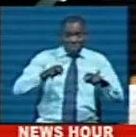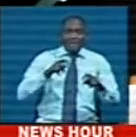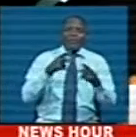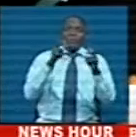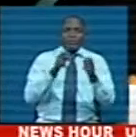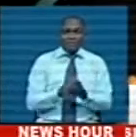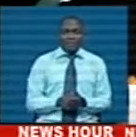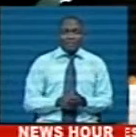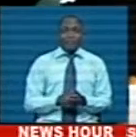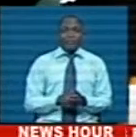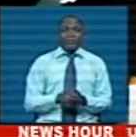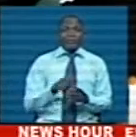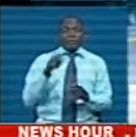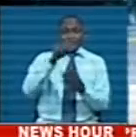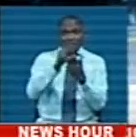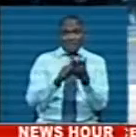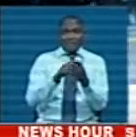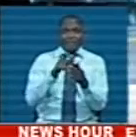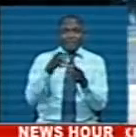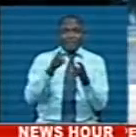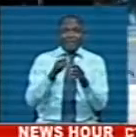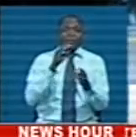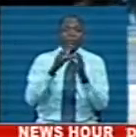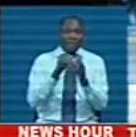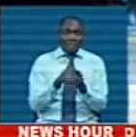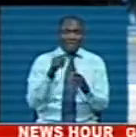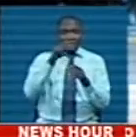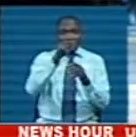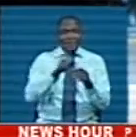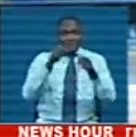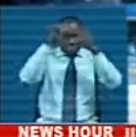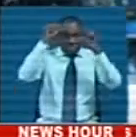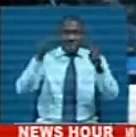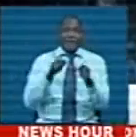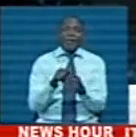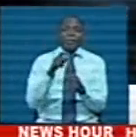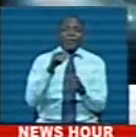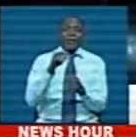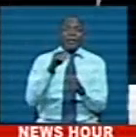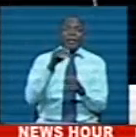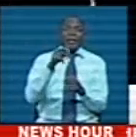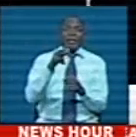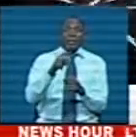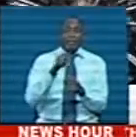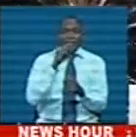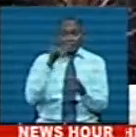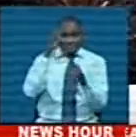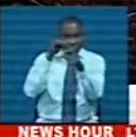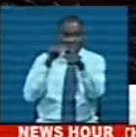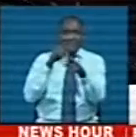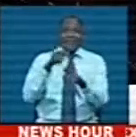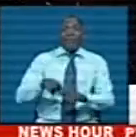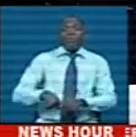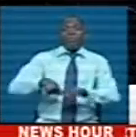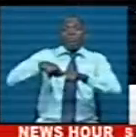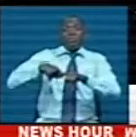matter. According to a statement signed by the Director of Communications at the Presidency, Mr. Eugene Ahin, Mr. Agyeman's